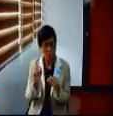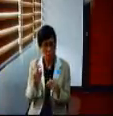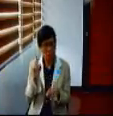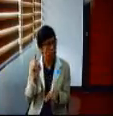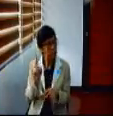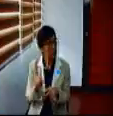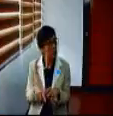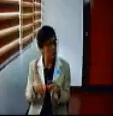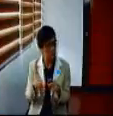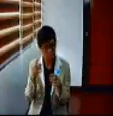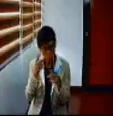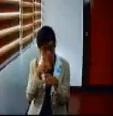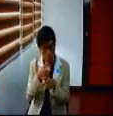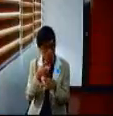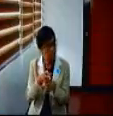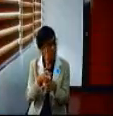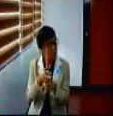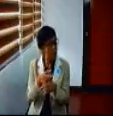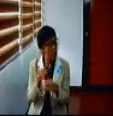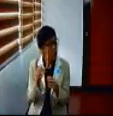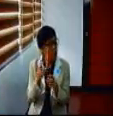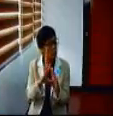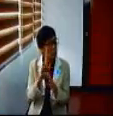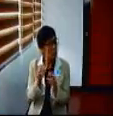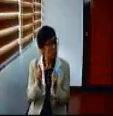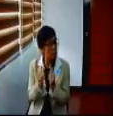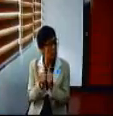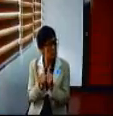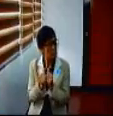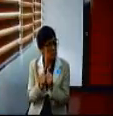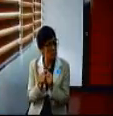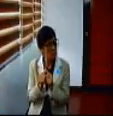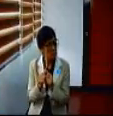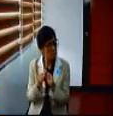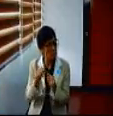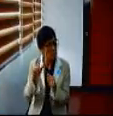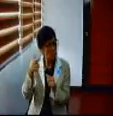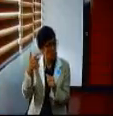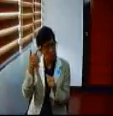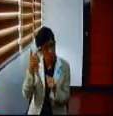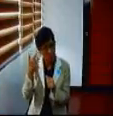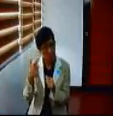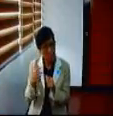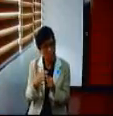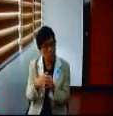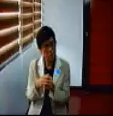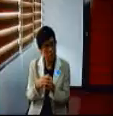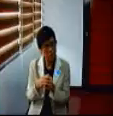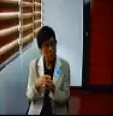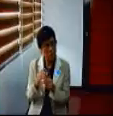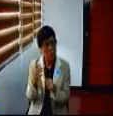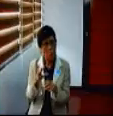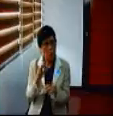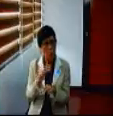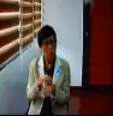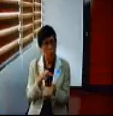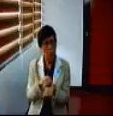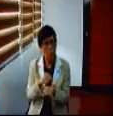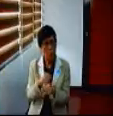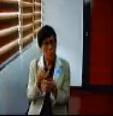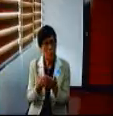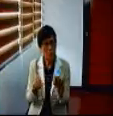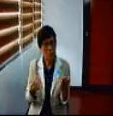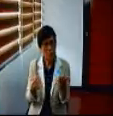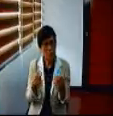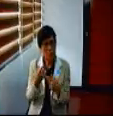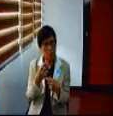grappling with the Intergovernmental Working Group on Banking Instrument, to try and provide